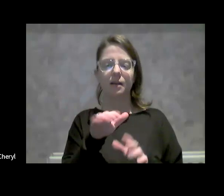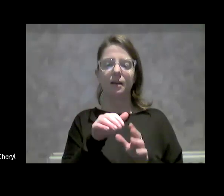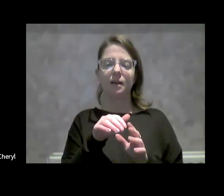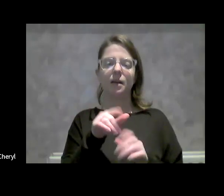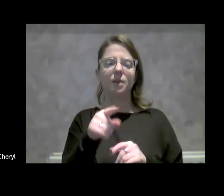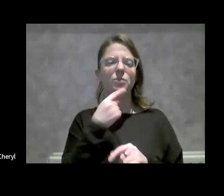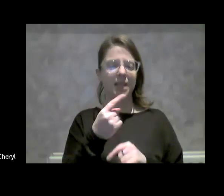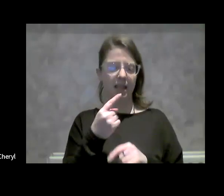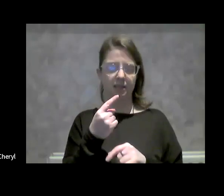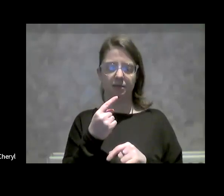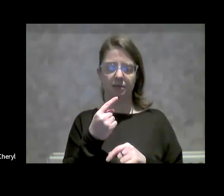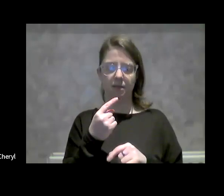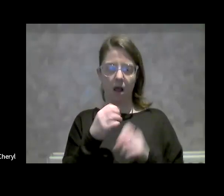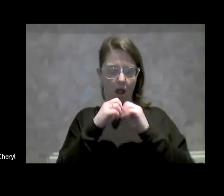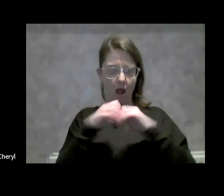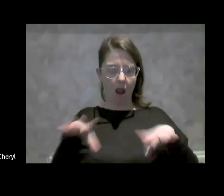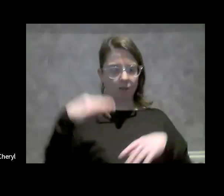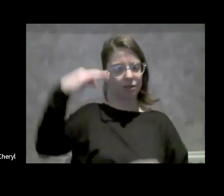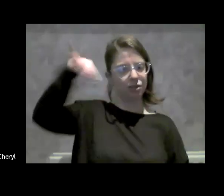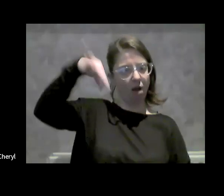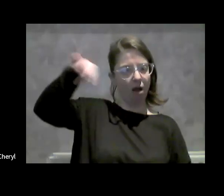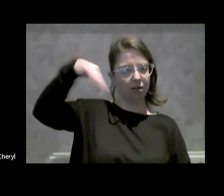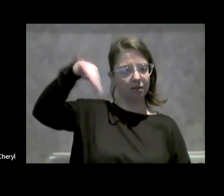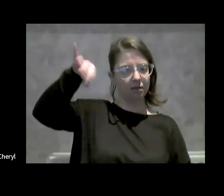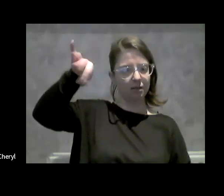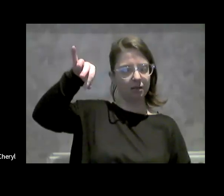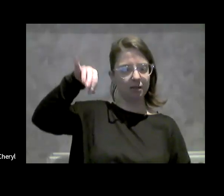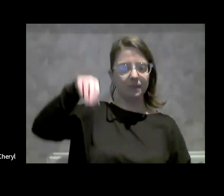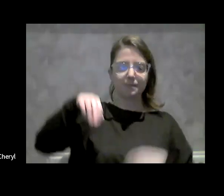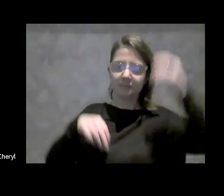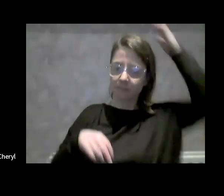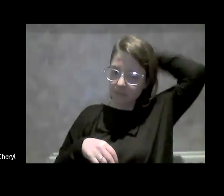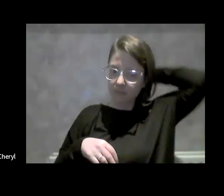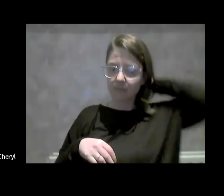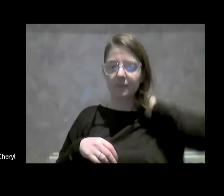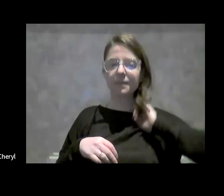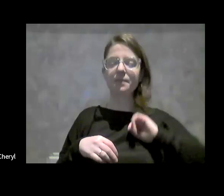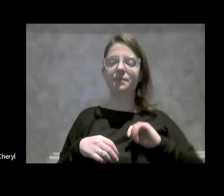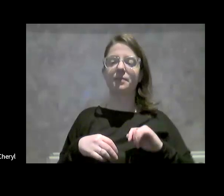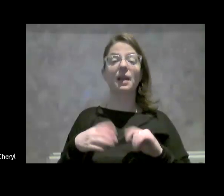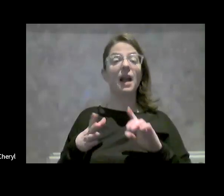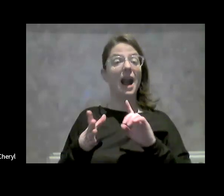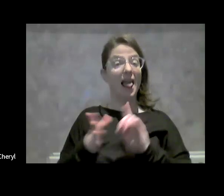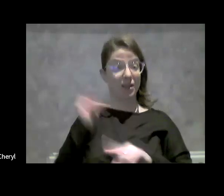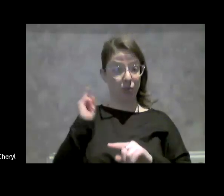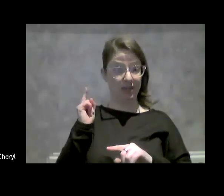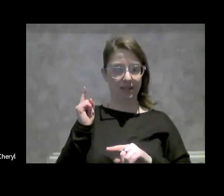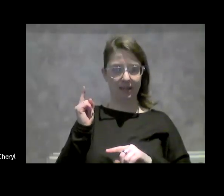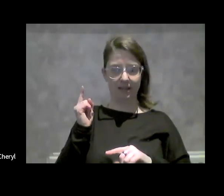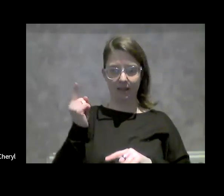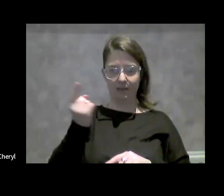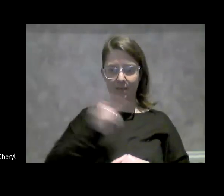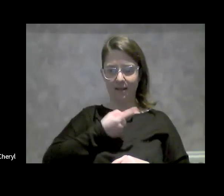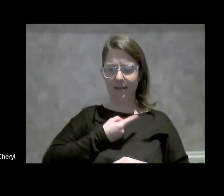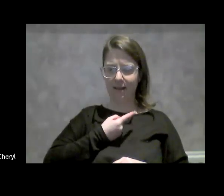You said something about being a lost sock, and I just wanted to share that the last week I went as a